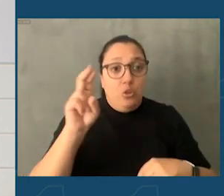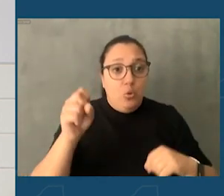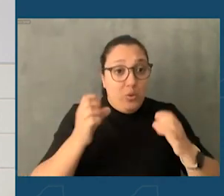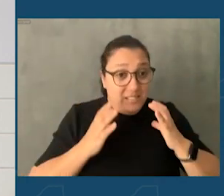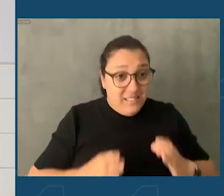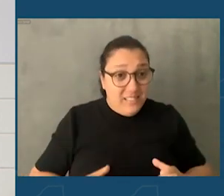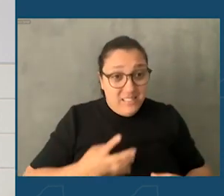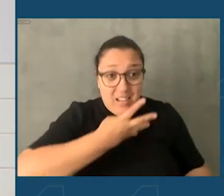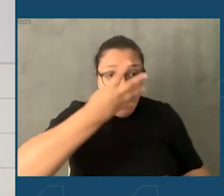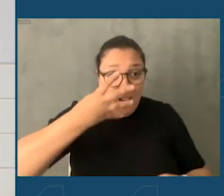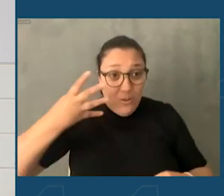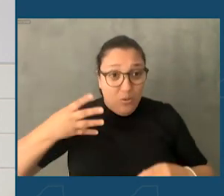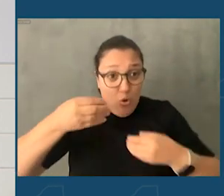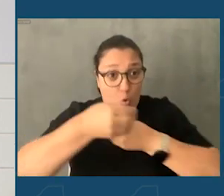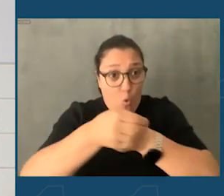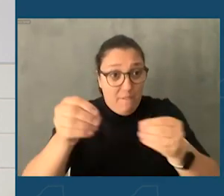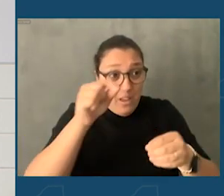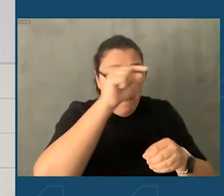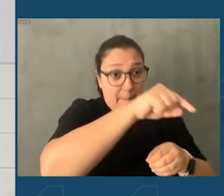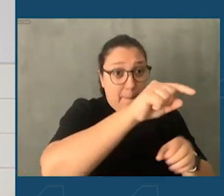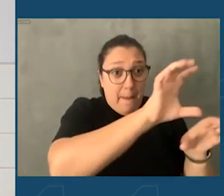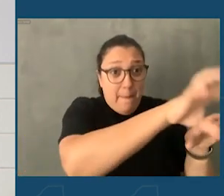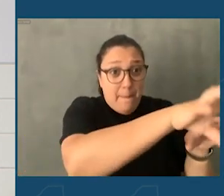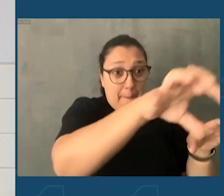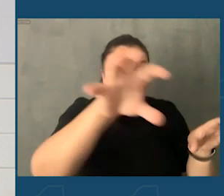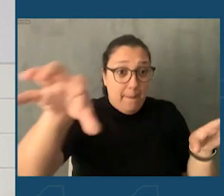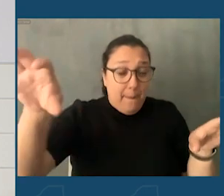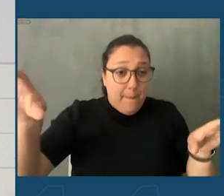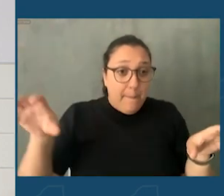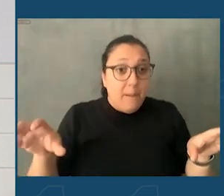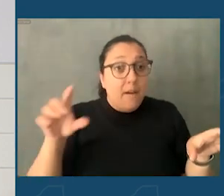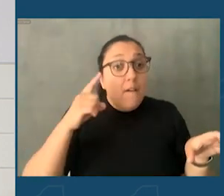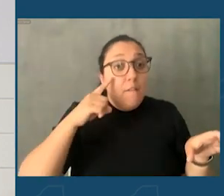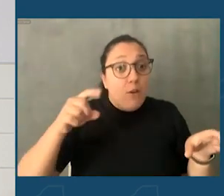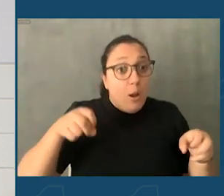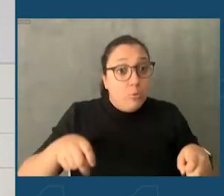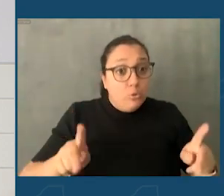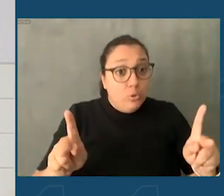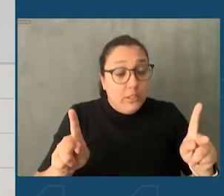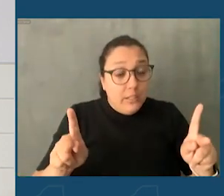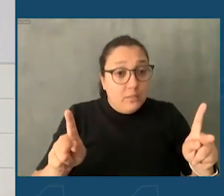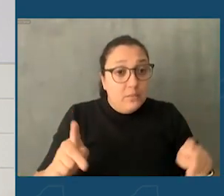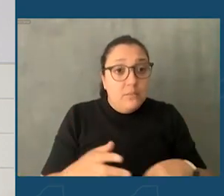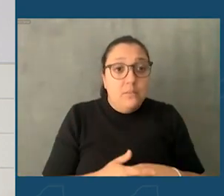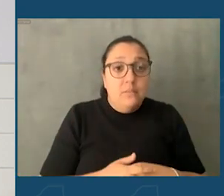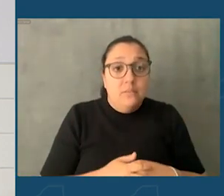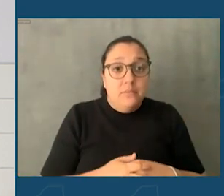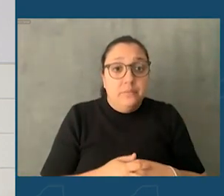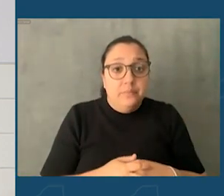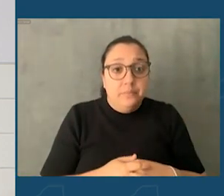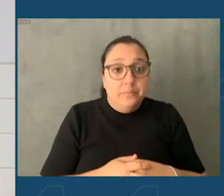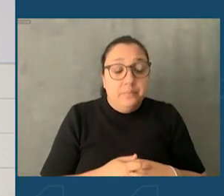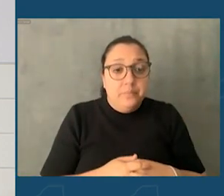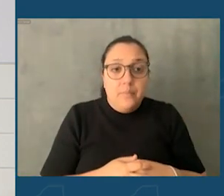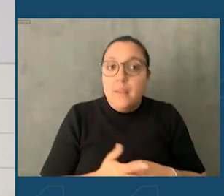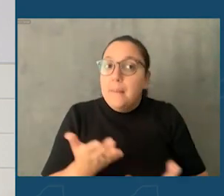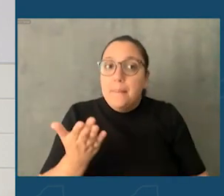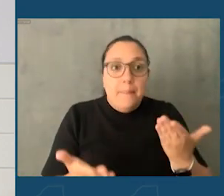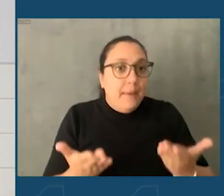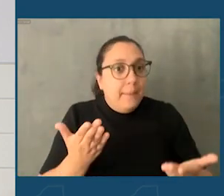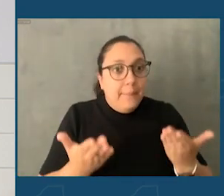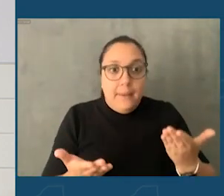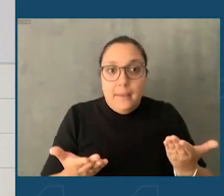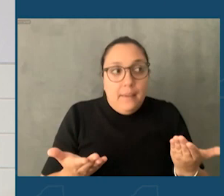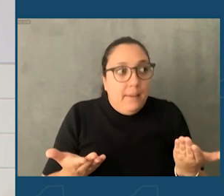immigration officers to have the opportunity, but not have access to the opportunity because of the lack of